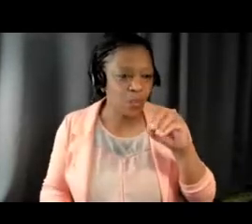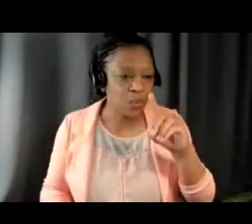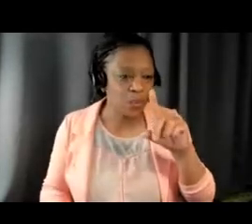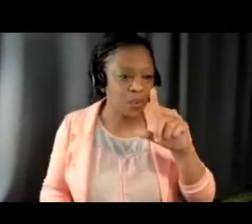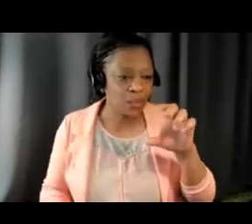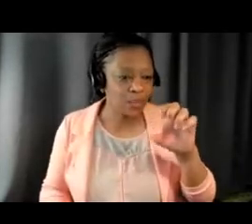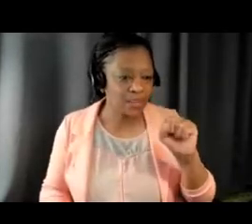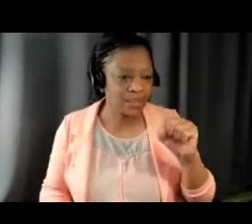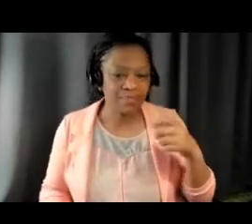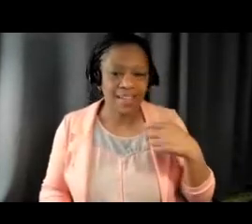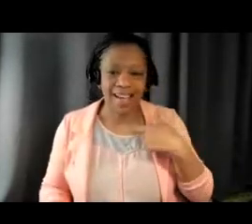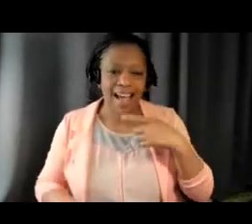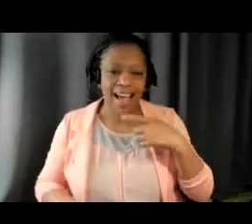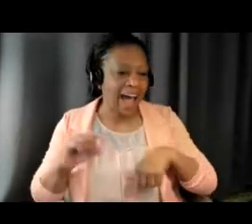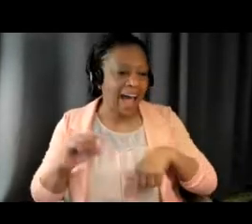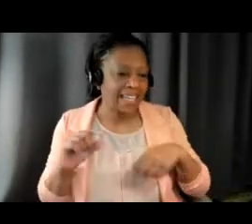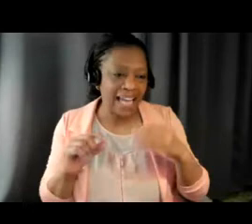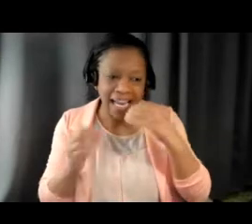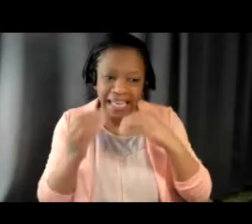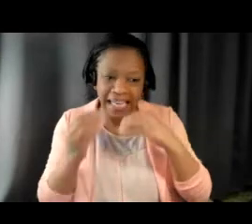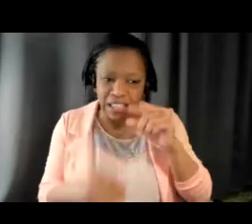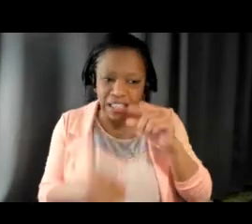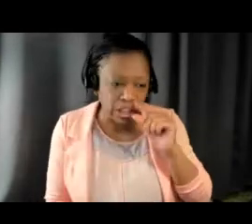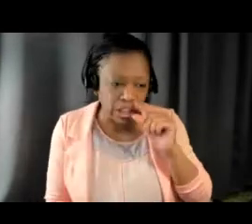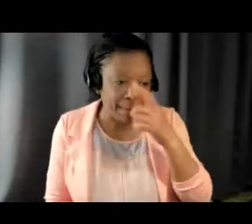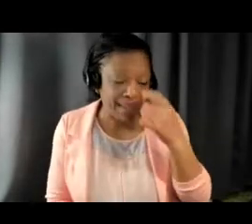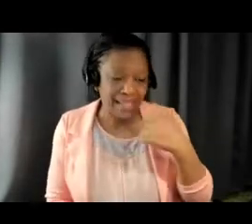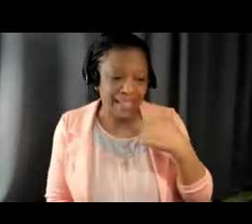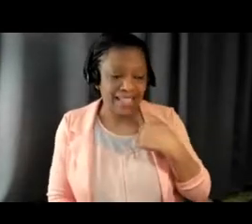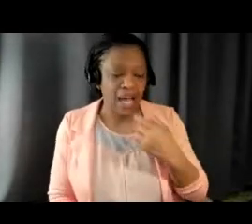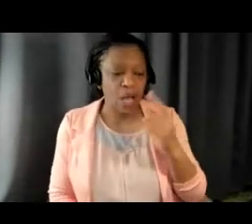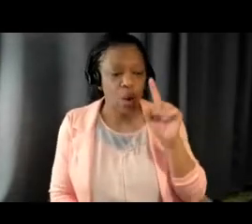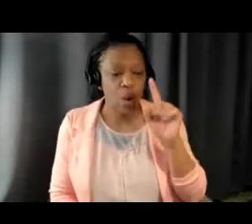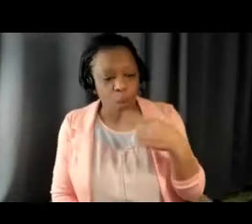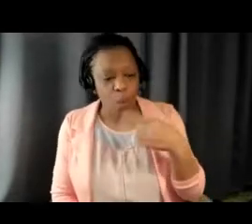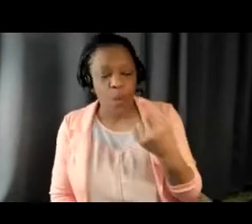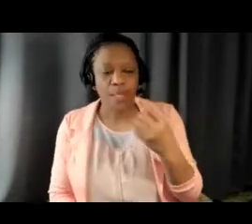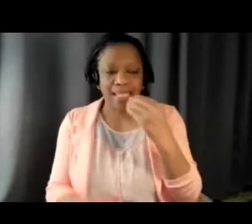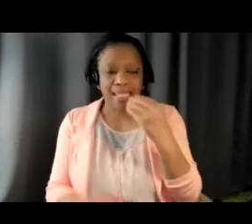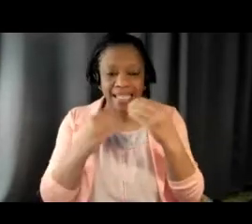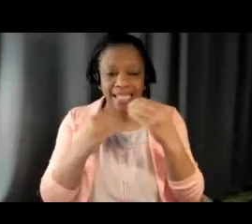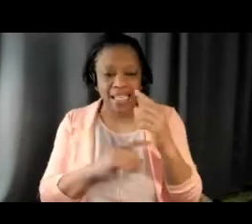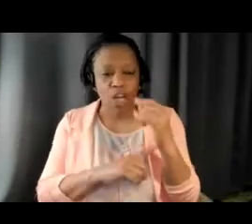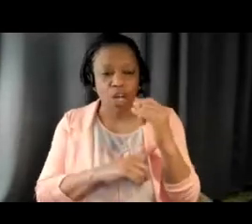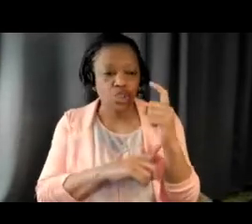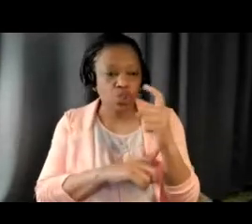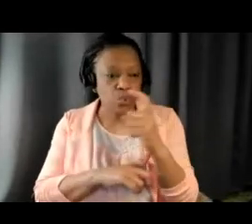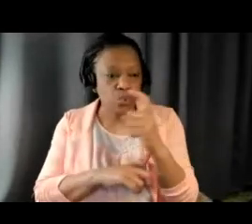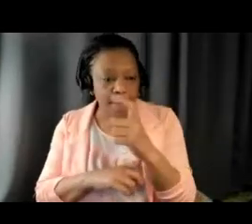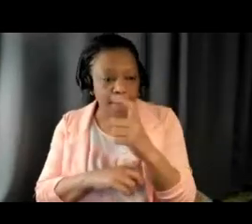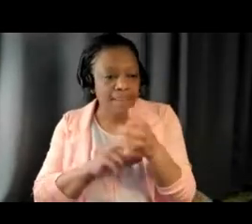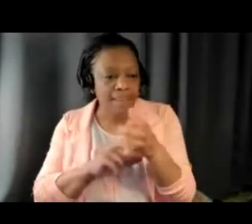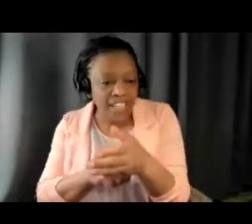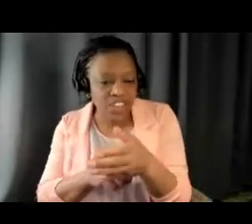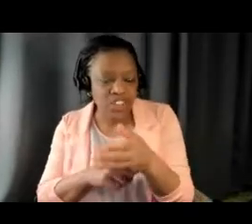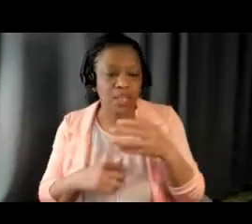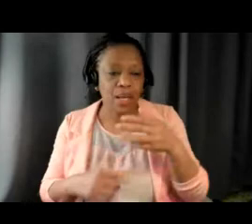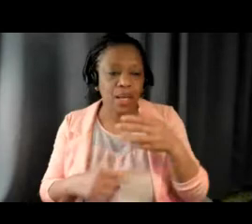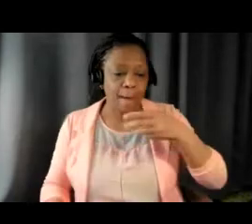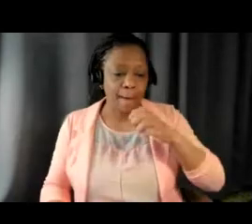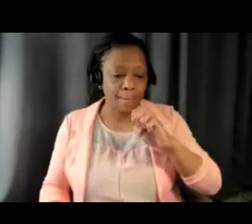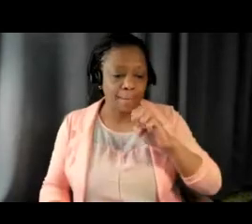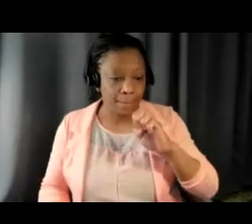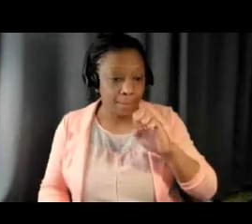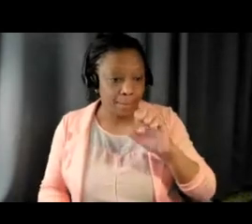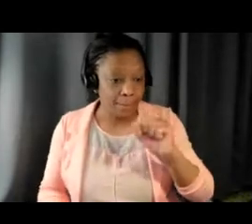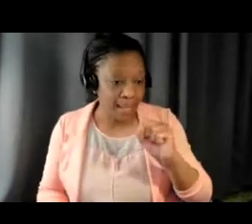so because I'm pescatarian, so I try to stick with the spicy shrimp, spicy kimchi, soy Kimchi. sauce, How shrimp. often have you